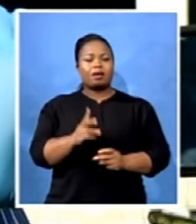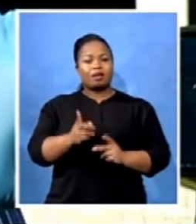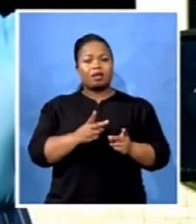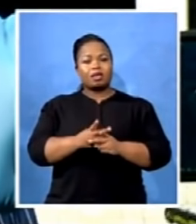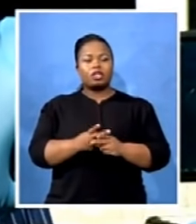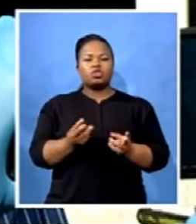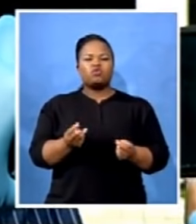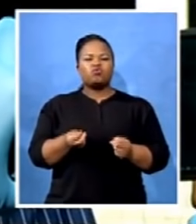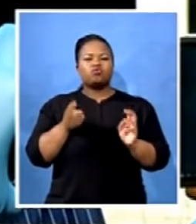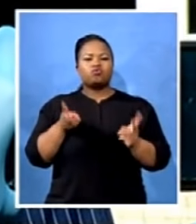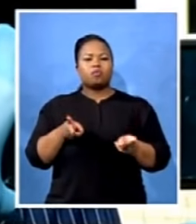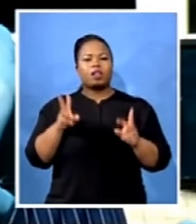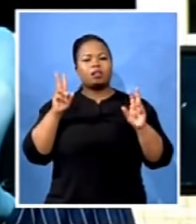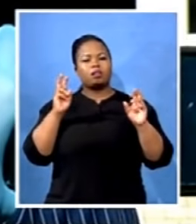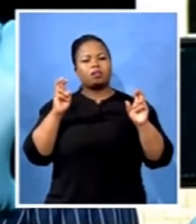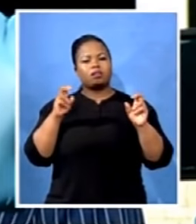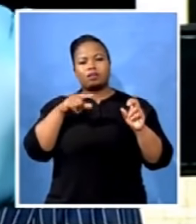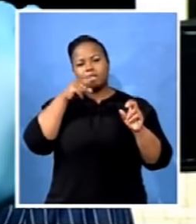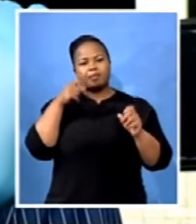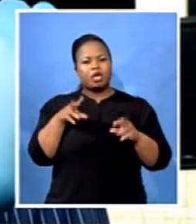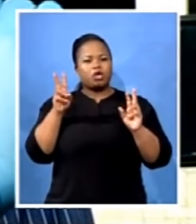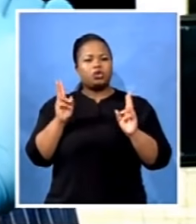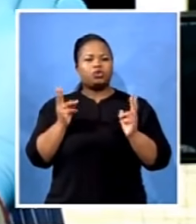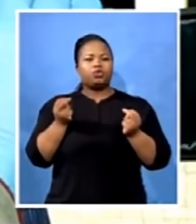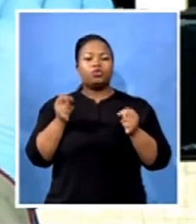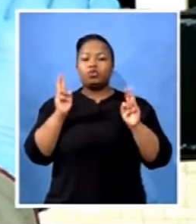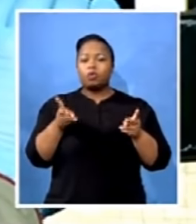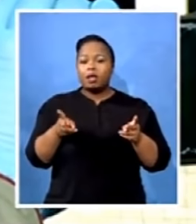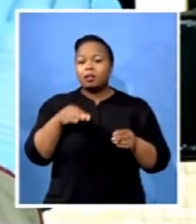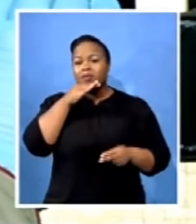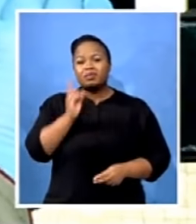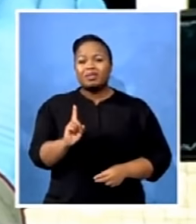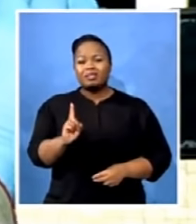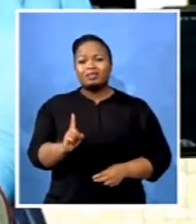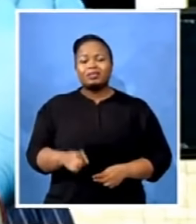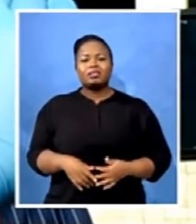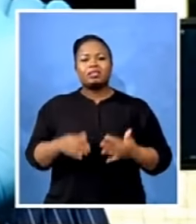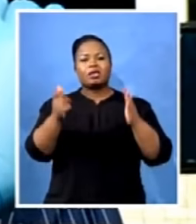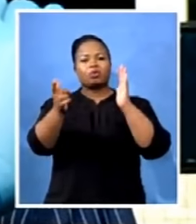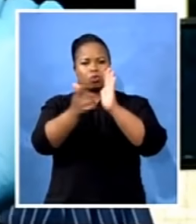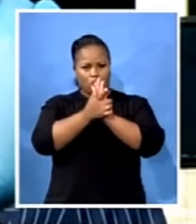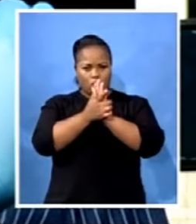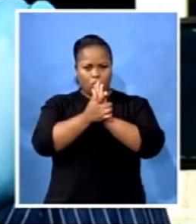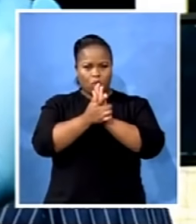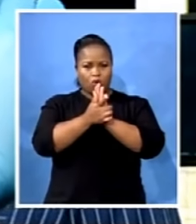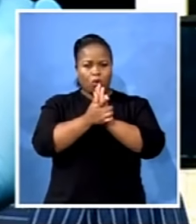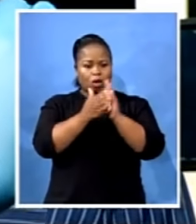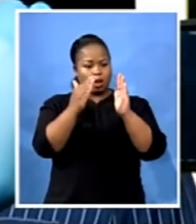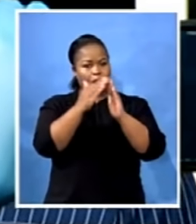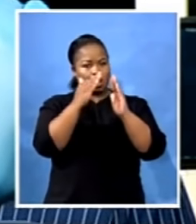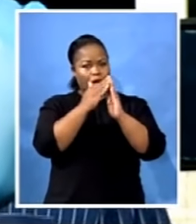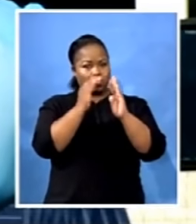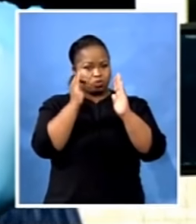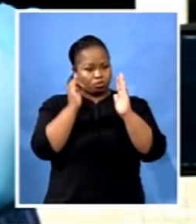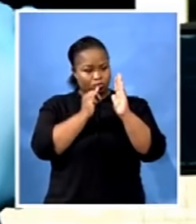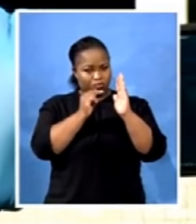normal means it is now in the law. Before you leave your house, get your cloth around